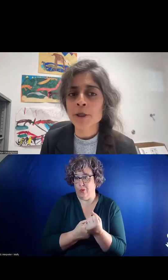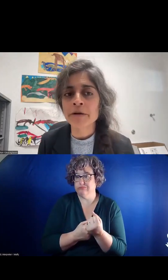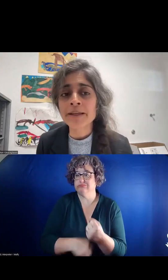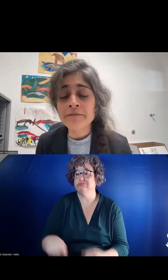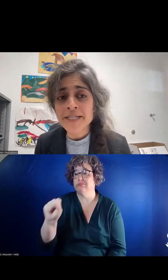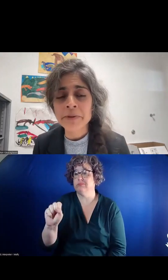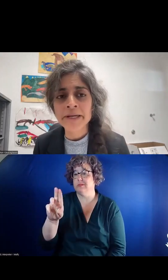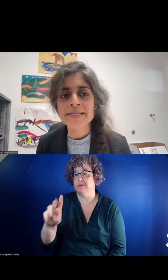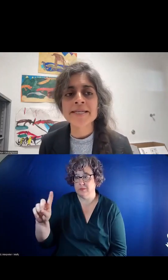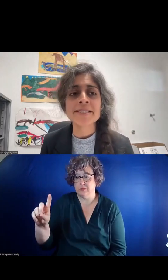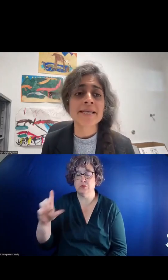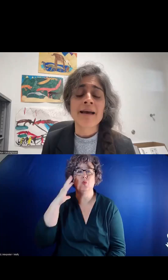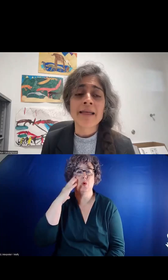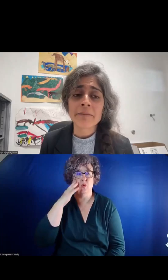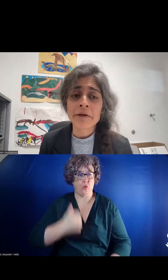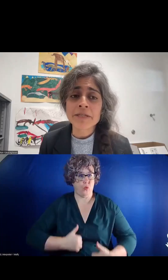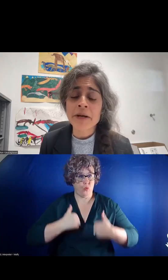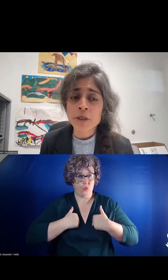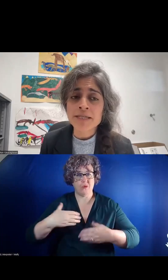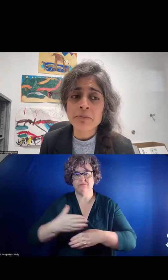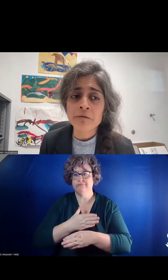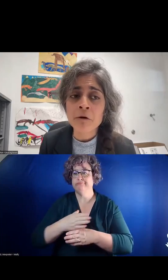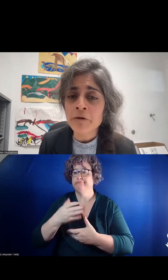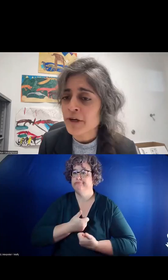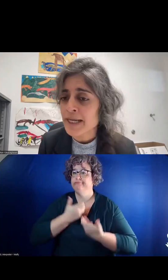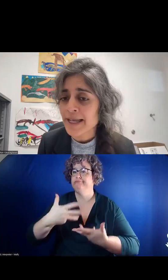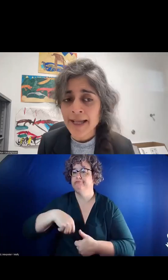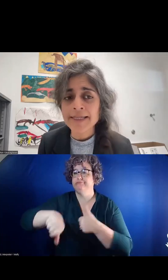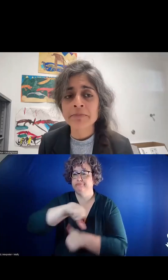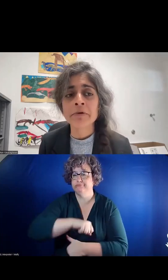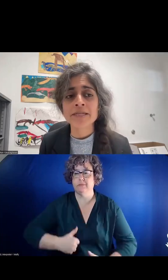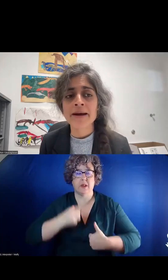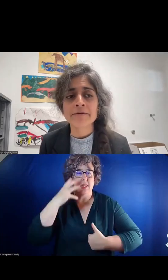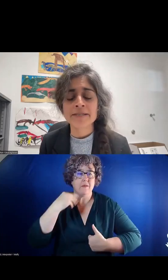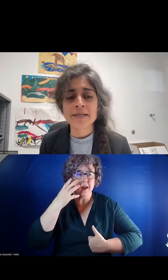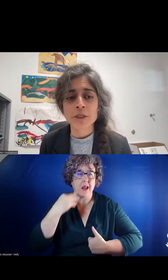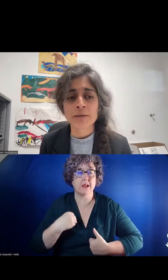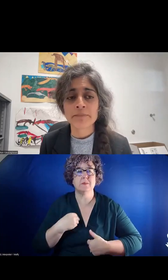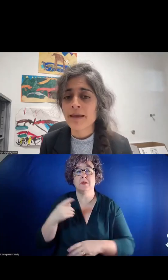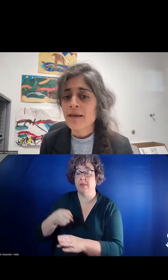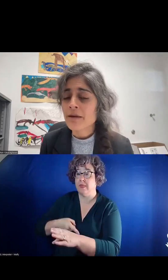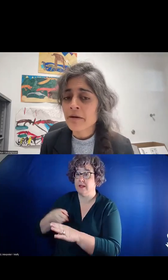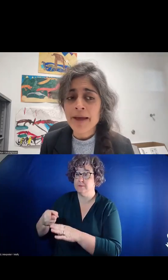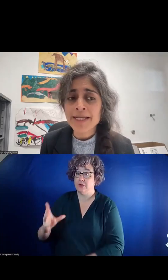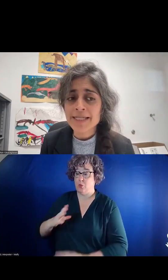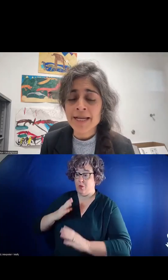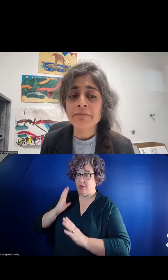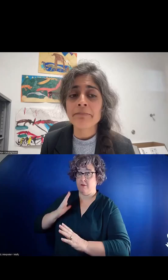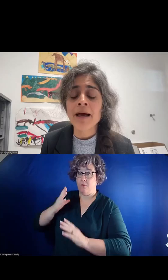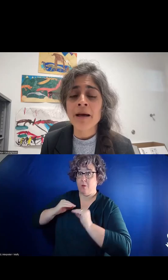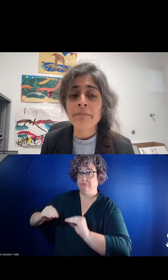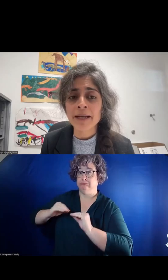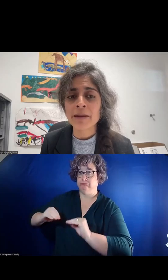peers shared lived experiences, that peer specialists with formal training can support tobacco cessation. There are many